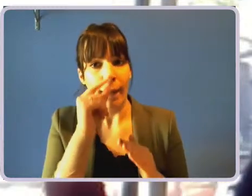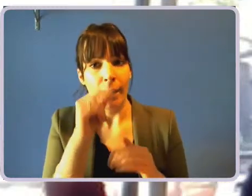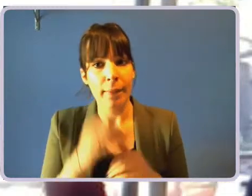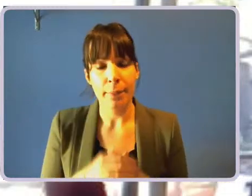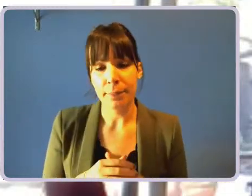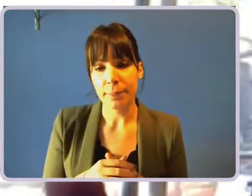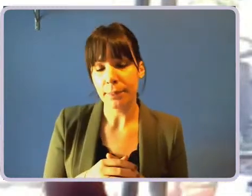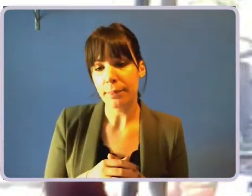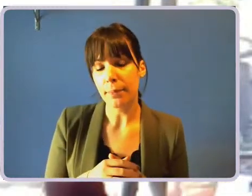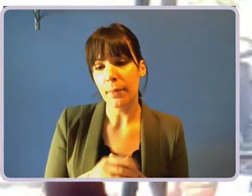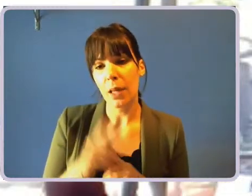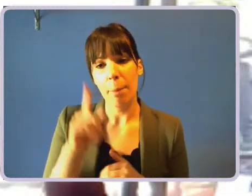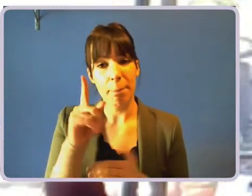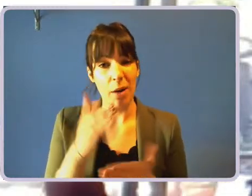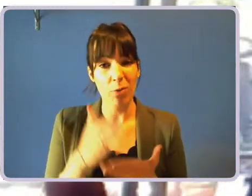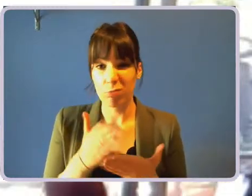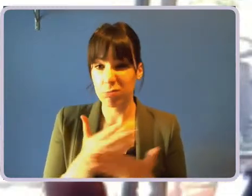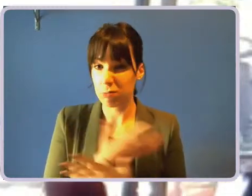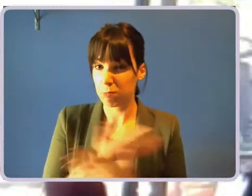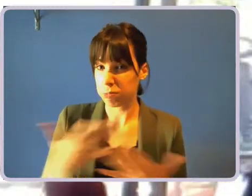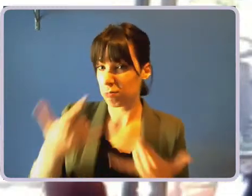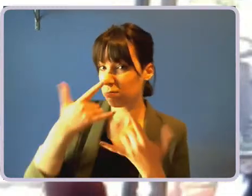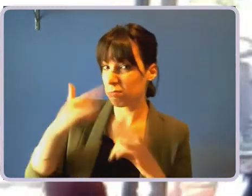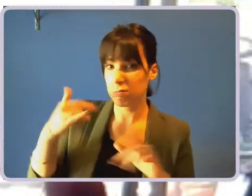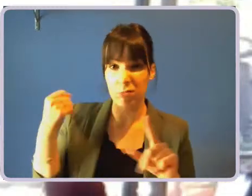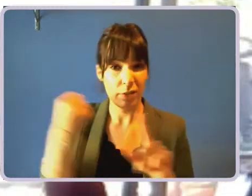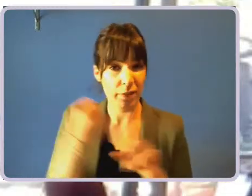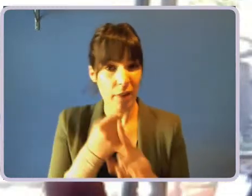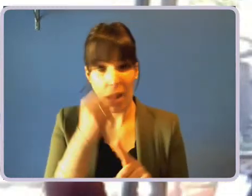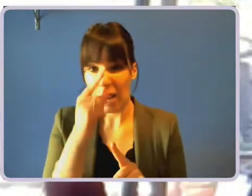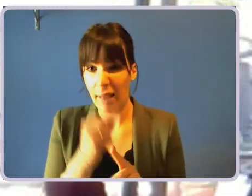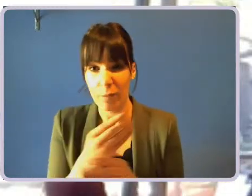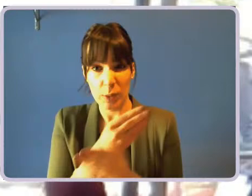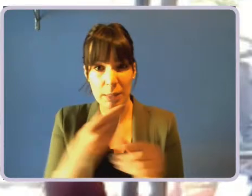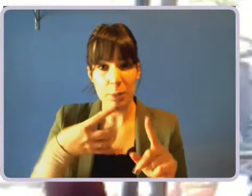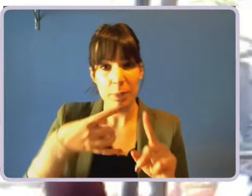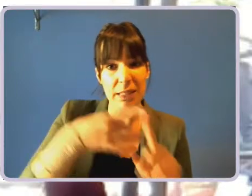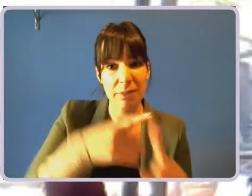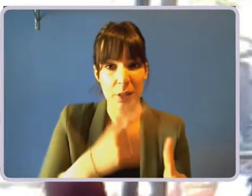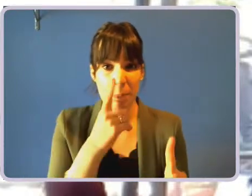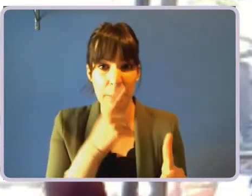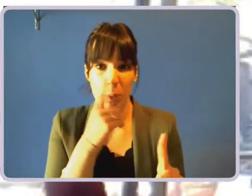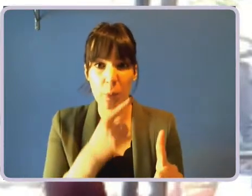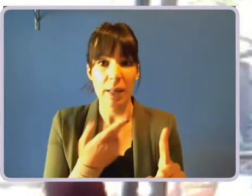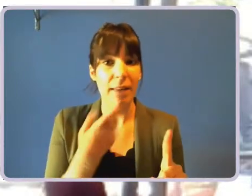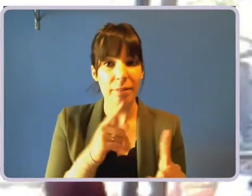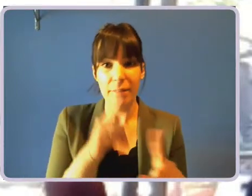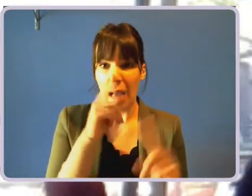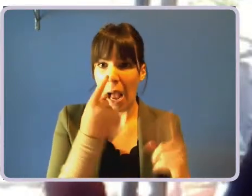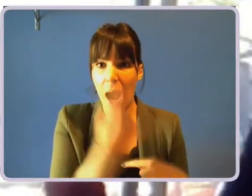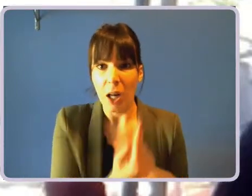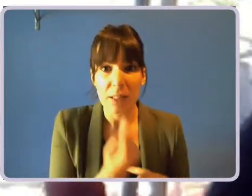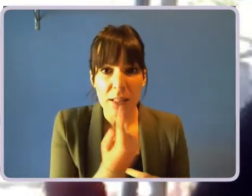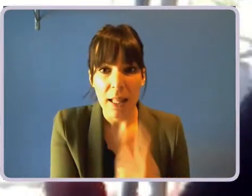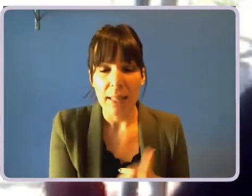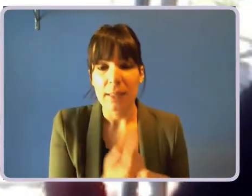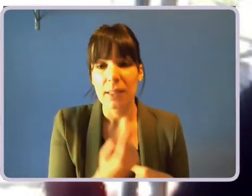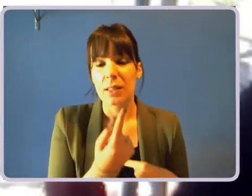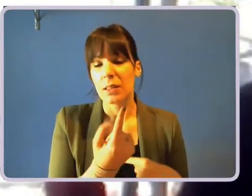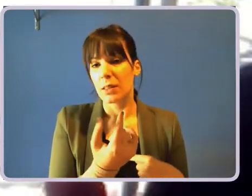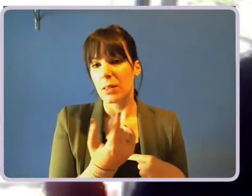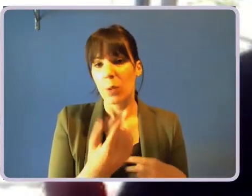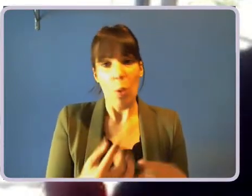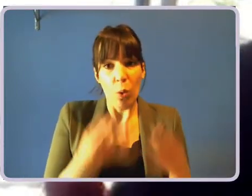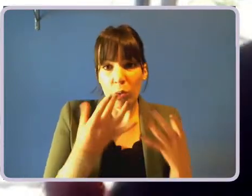extreme impacts it has on people that have difficulty isolating or participating in the community. And I